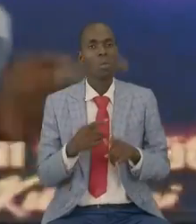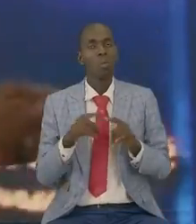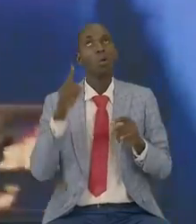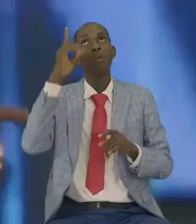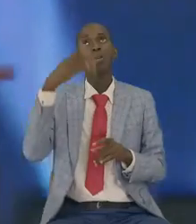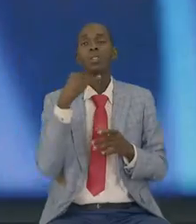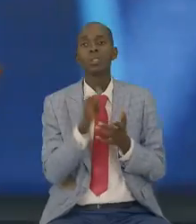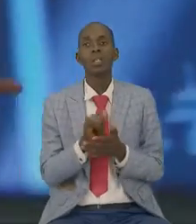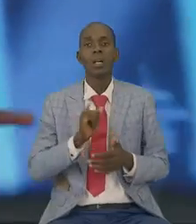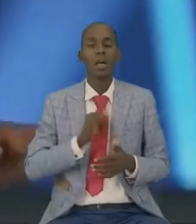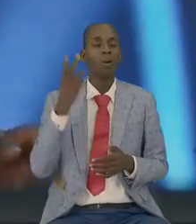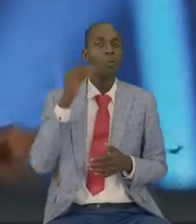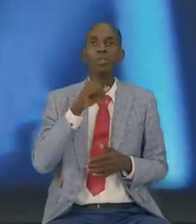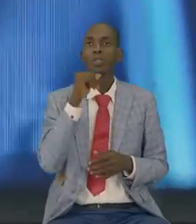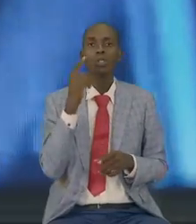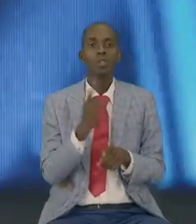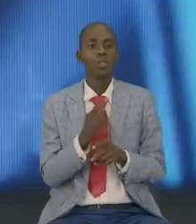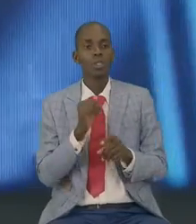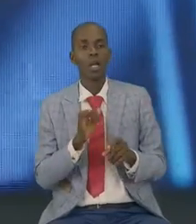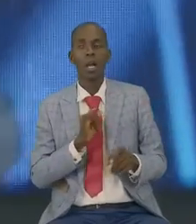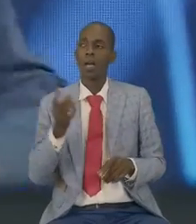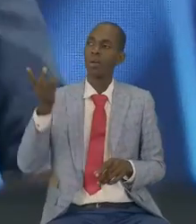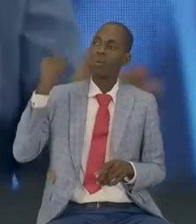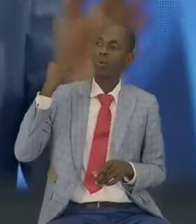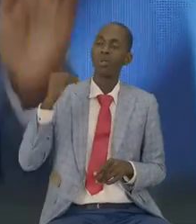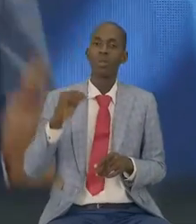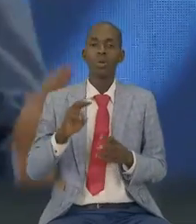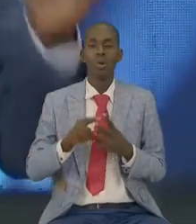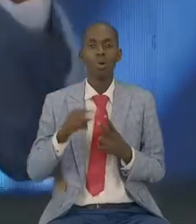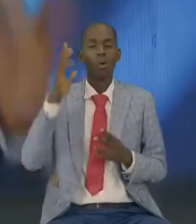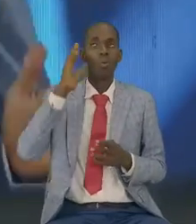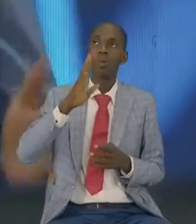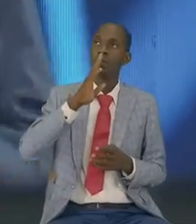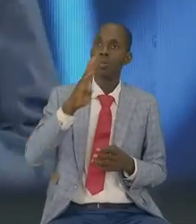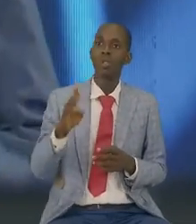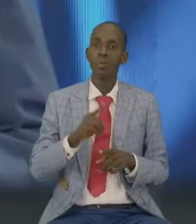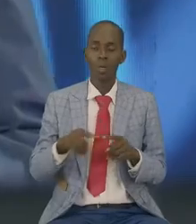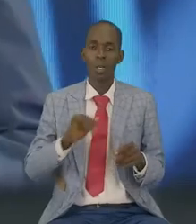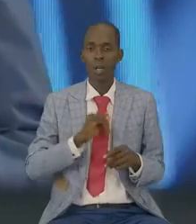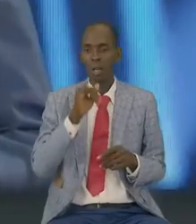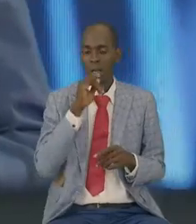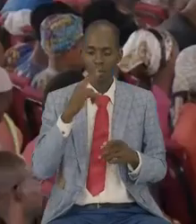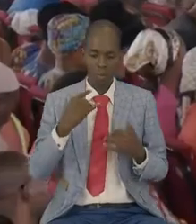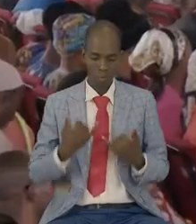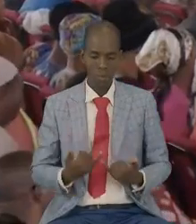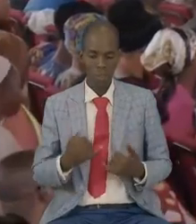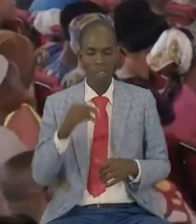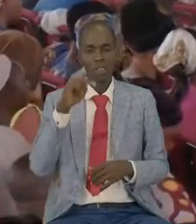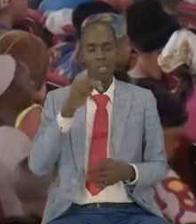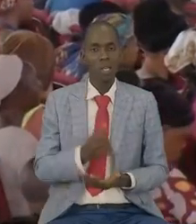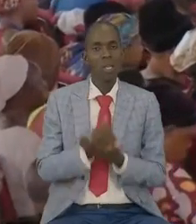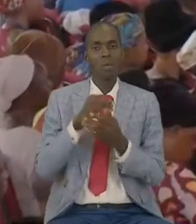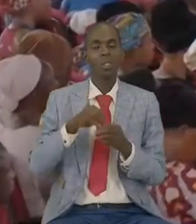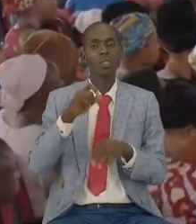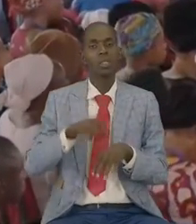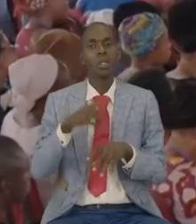that only was, I'm not only the God that will be, I'm the present help in time of trouble. And